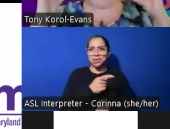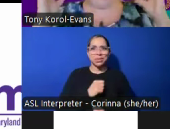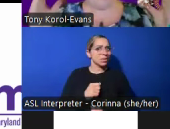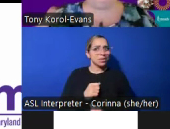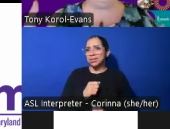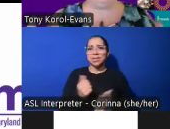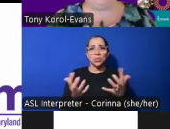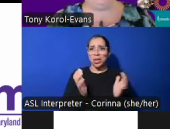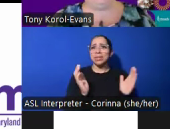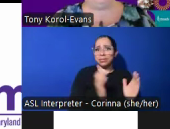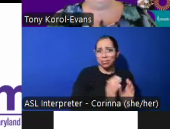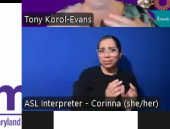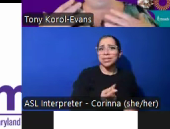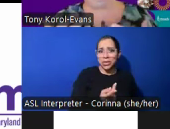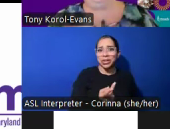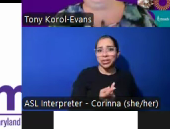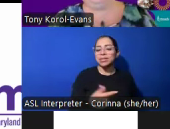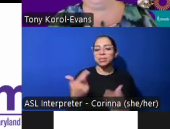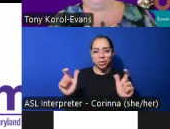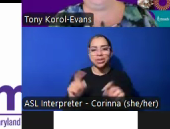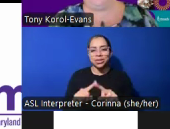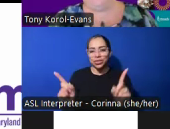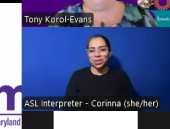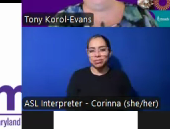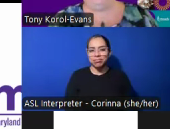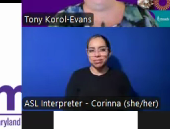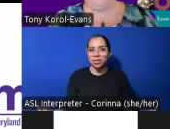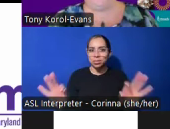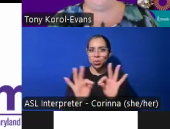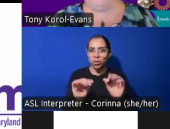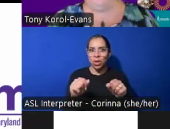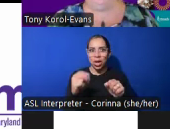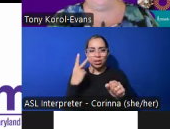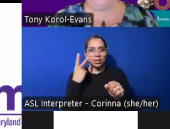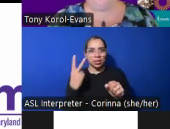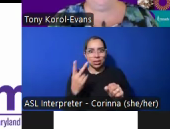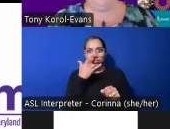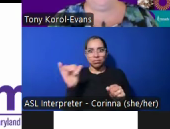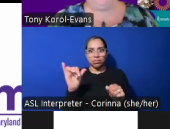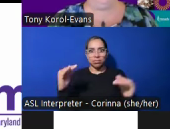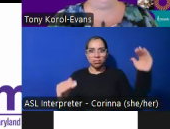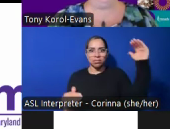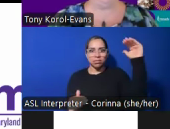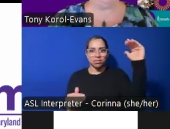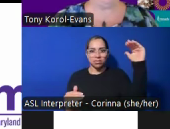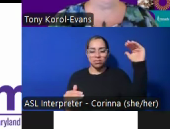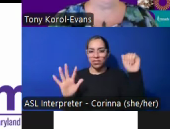So big difference. And it's important that you see that. Next slide, please.